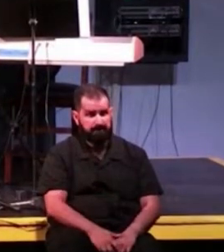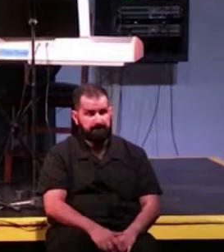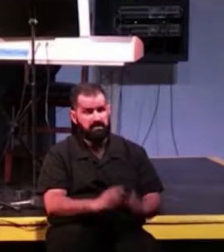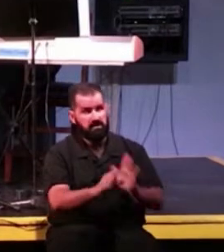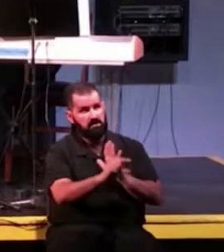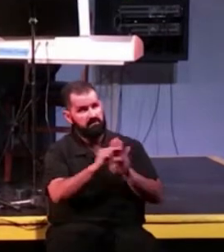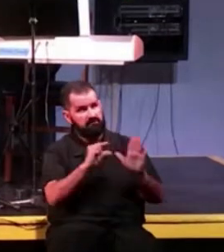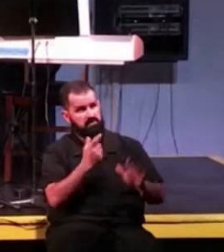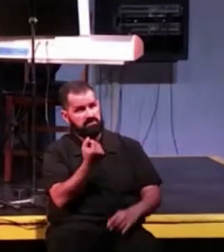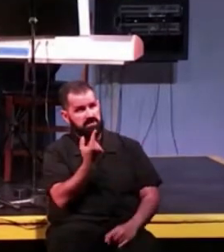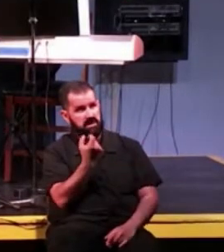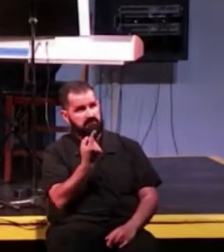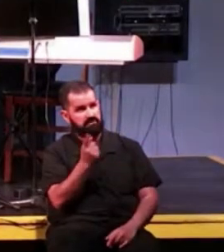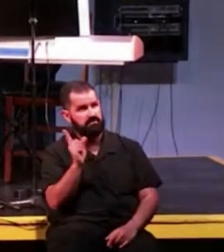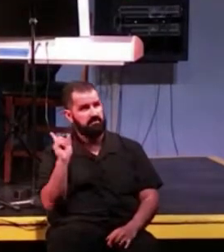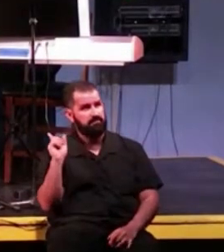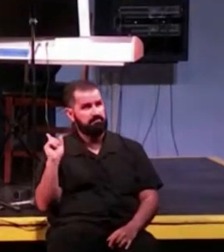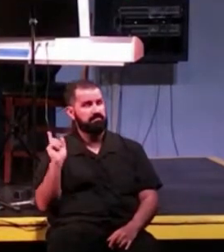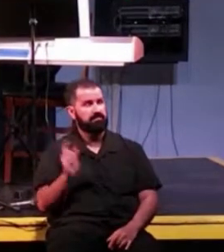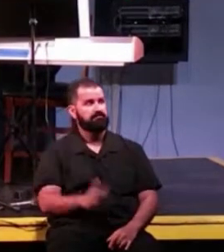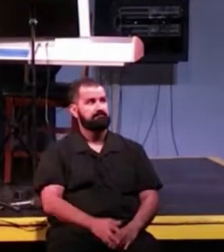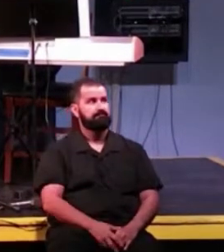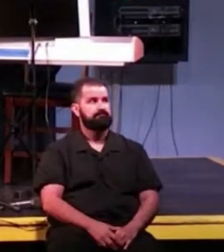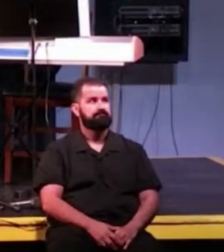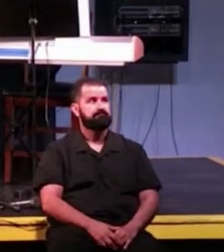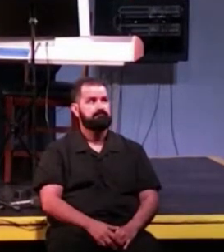Verse 11 through